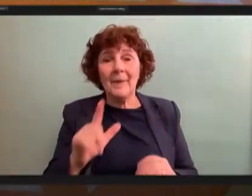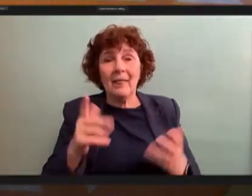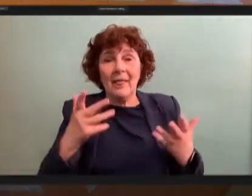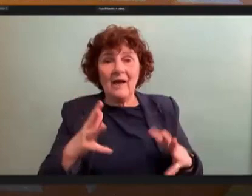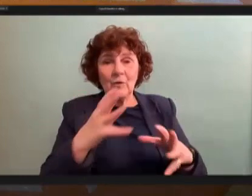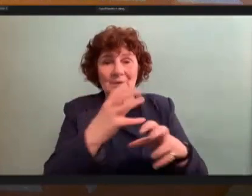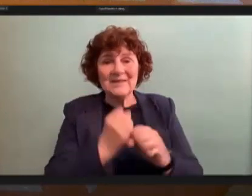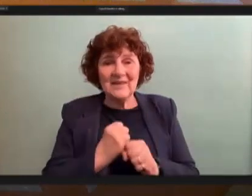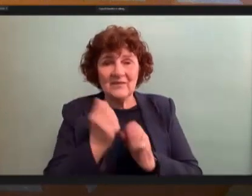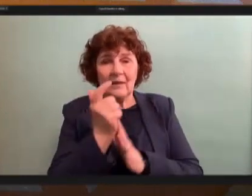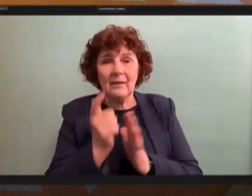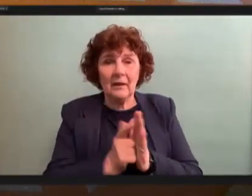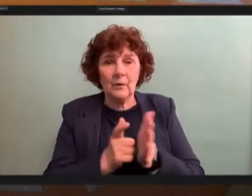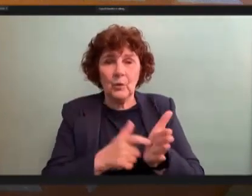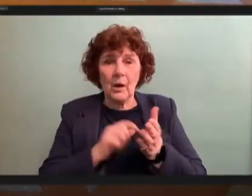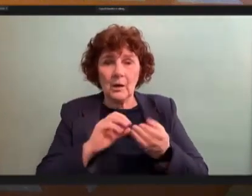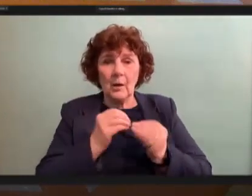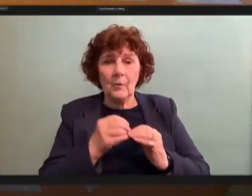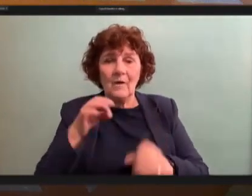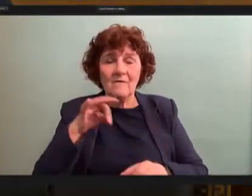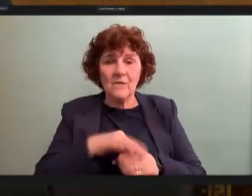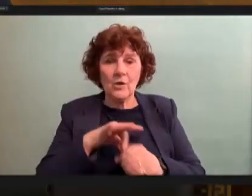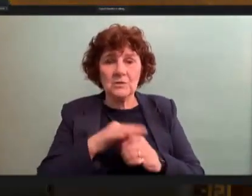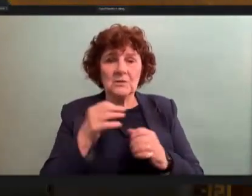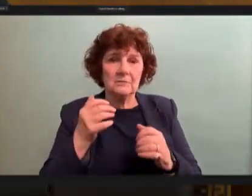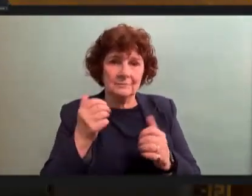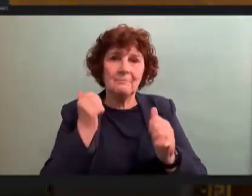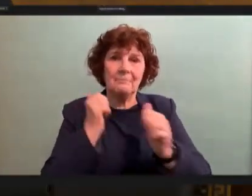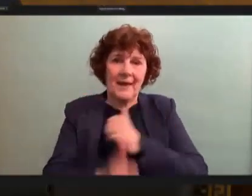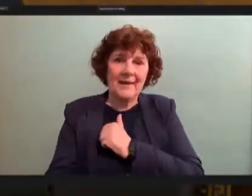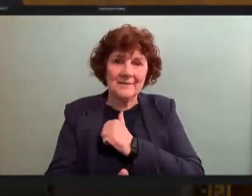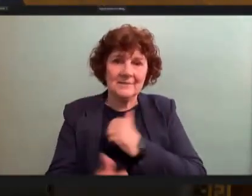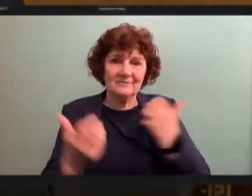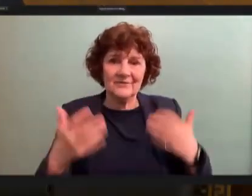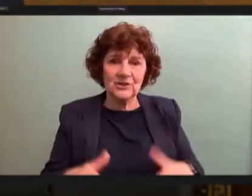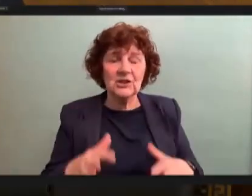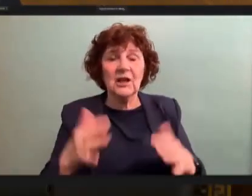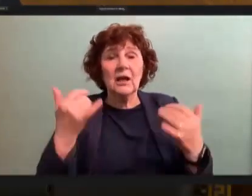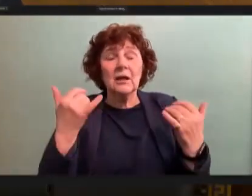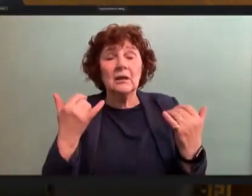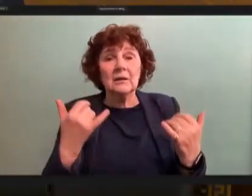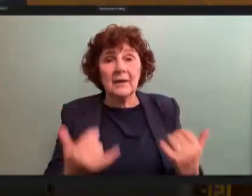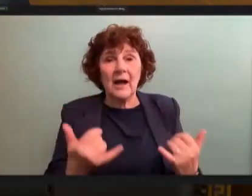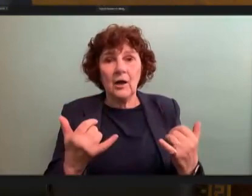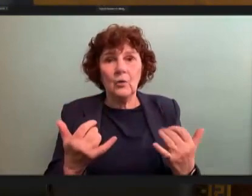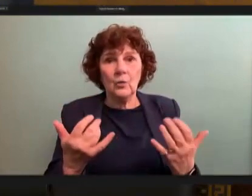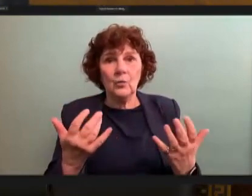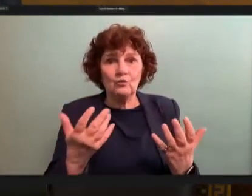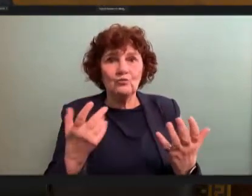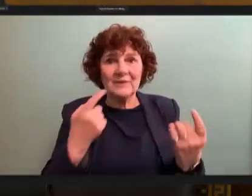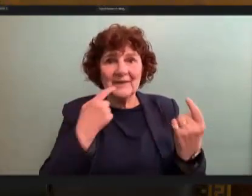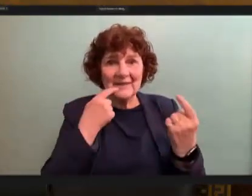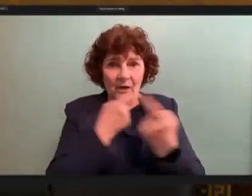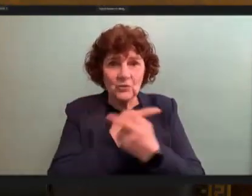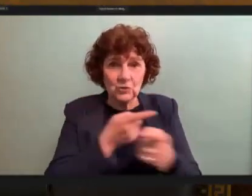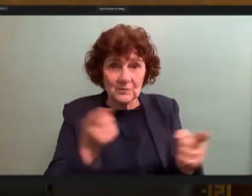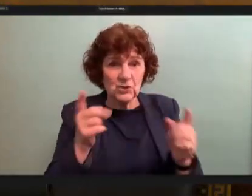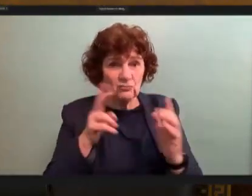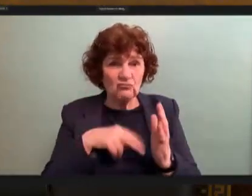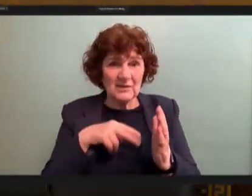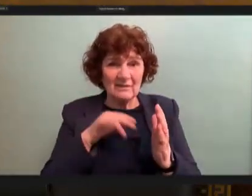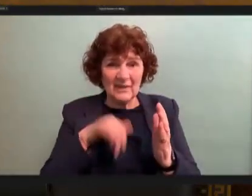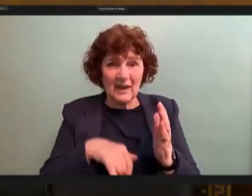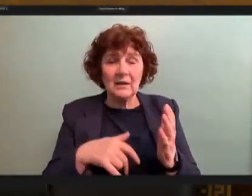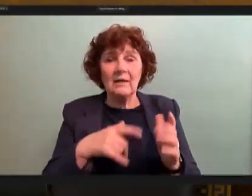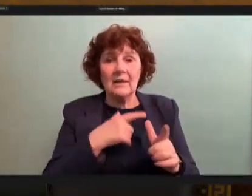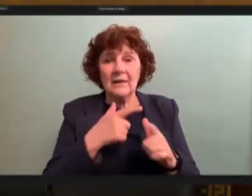required number of votes, is finally passed. Now, we'll go to meeting announcements, and then after that, motions